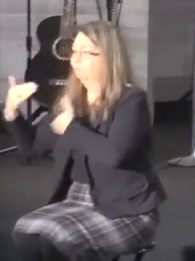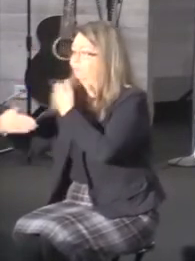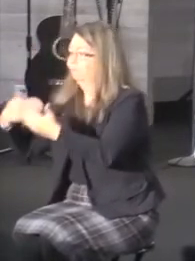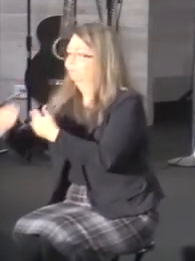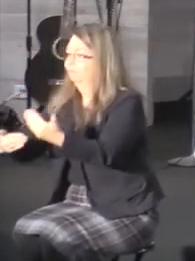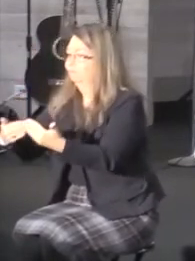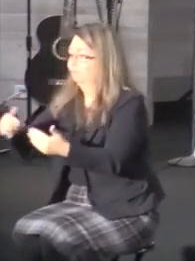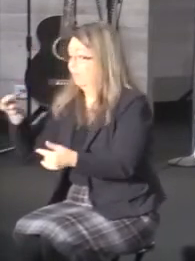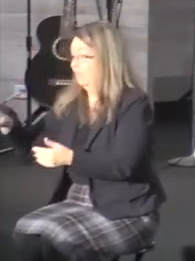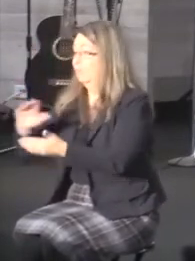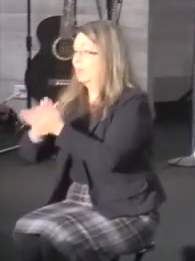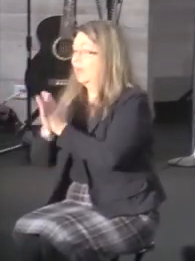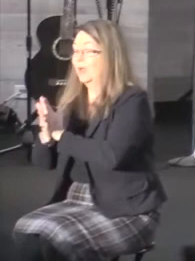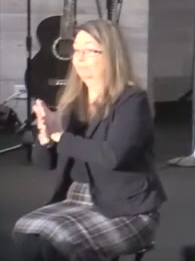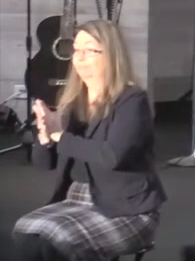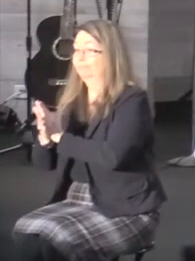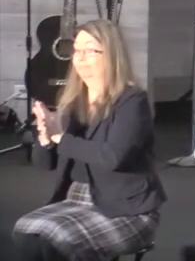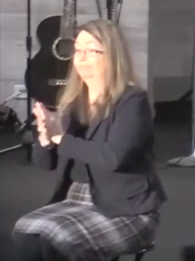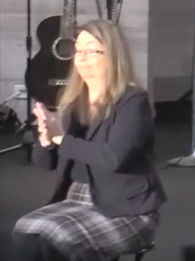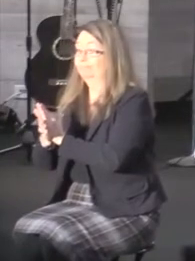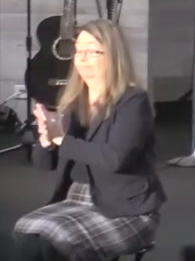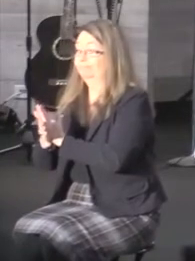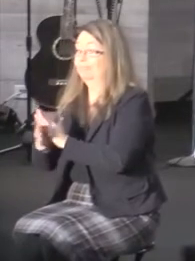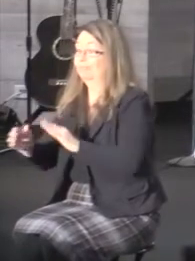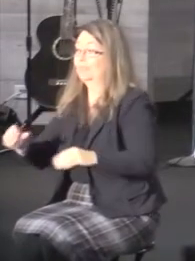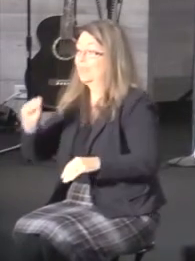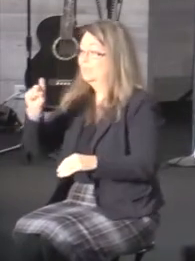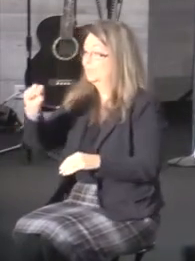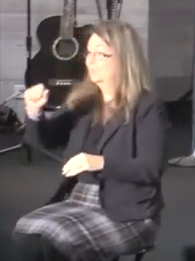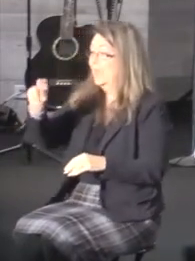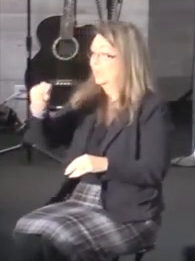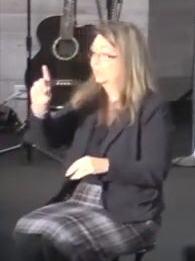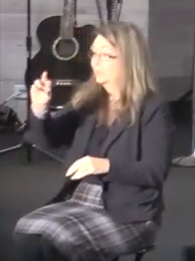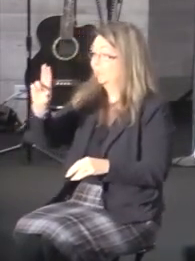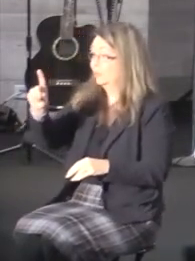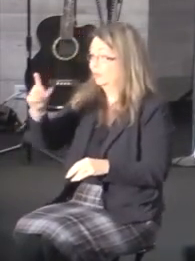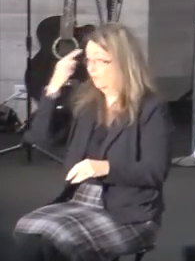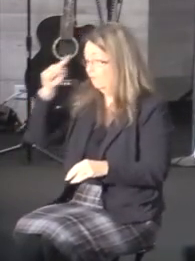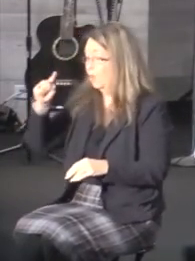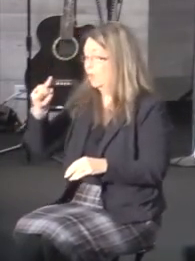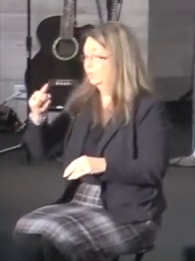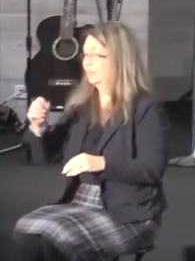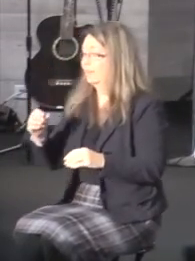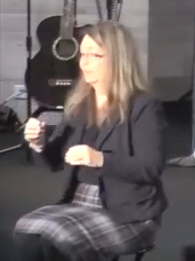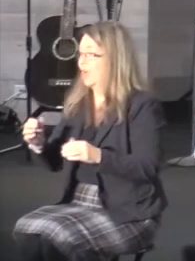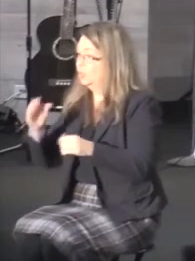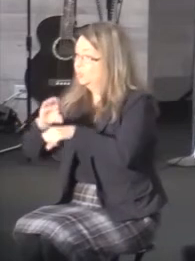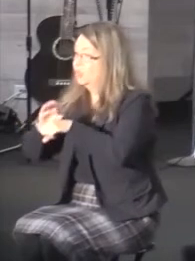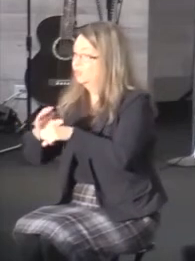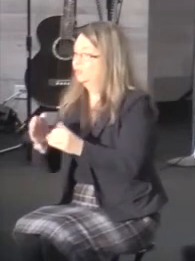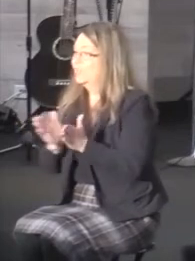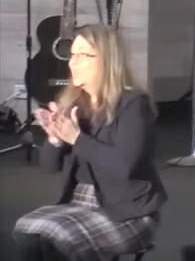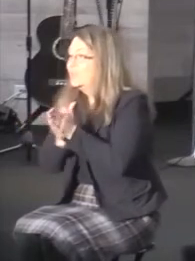the hallmark. They became the measuring bar for what a church on fire for Jesus looked like. And yet, it was in